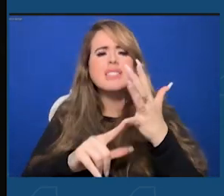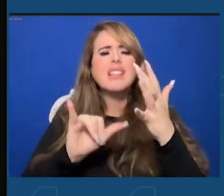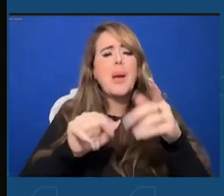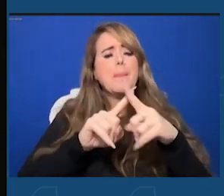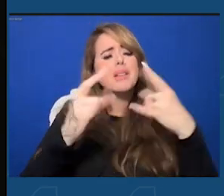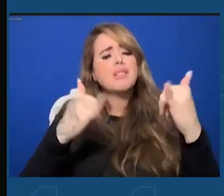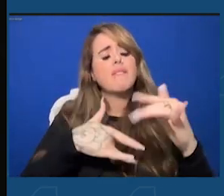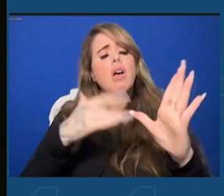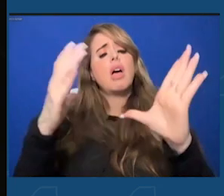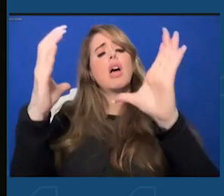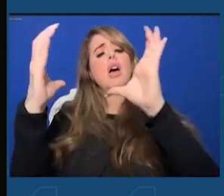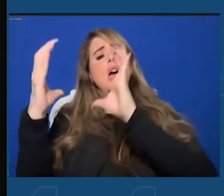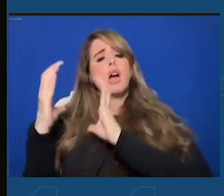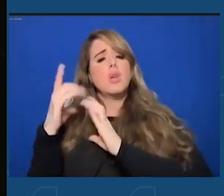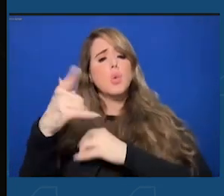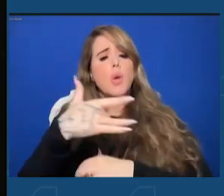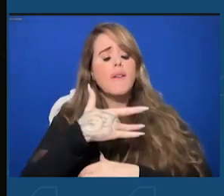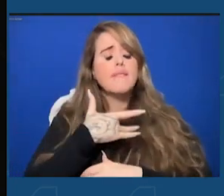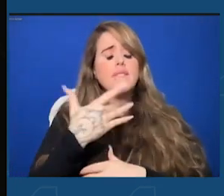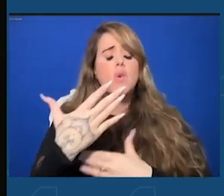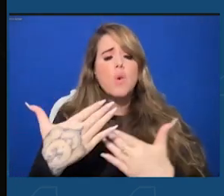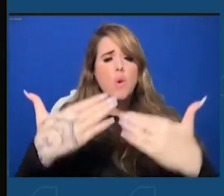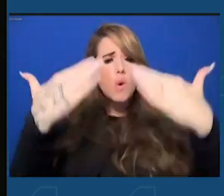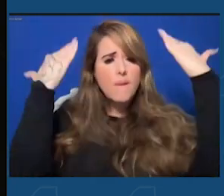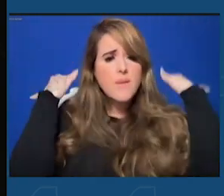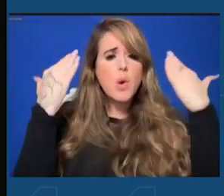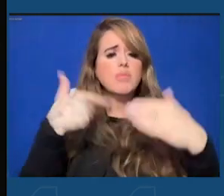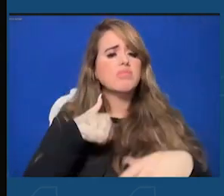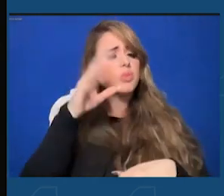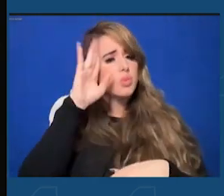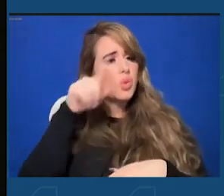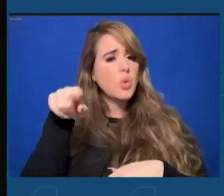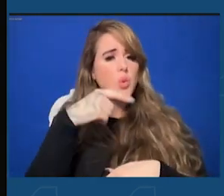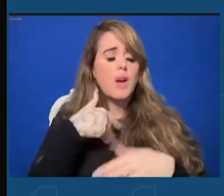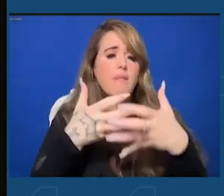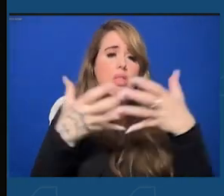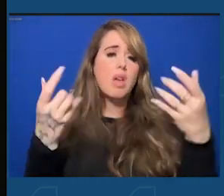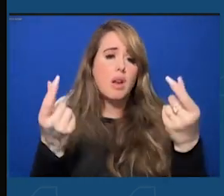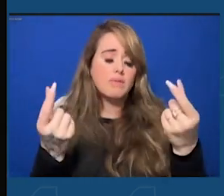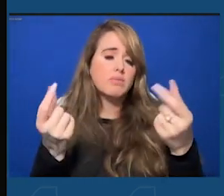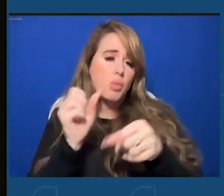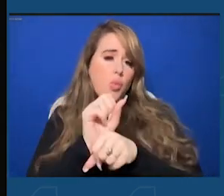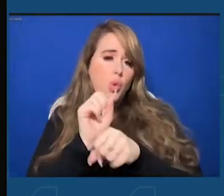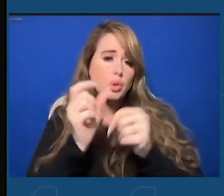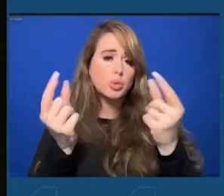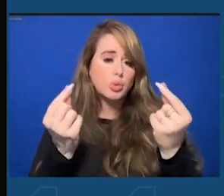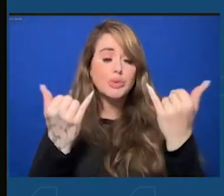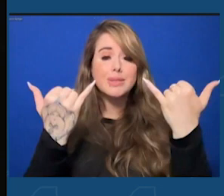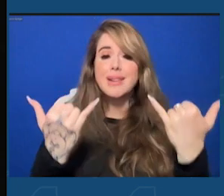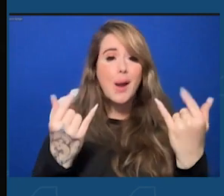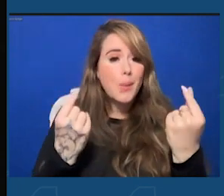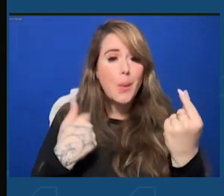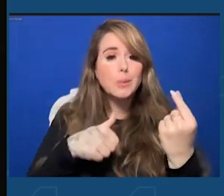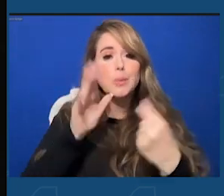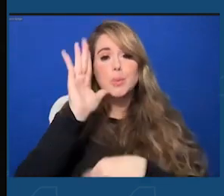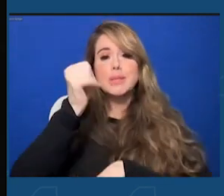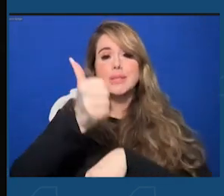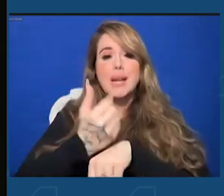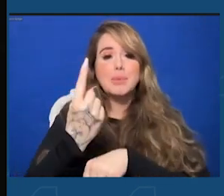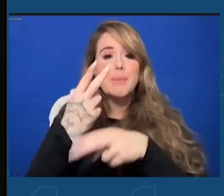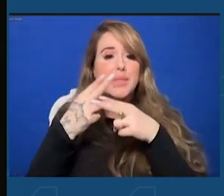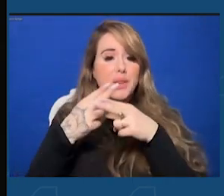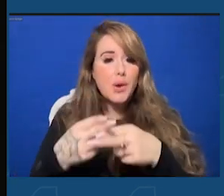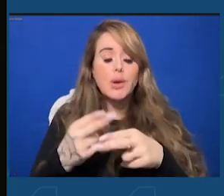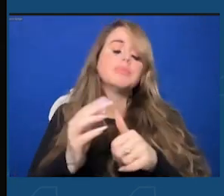crushing. And you have enough on your plate. You have a lot of other work to do. So we are forming something called